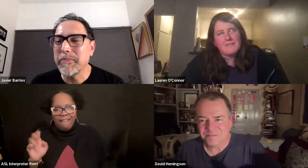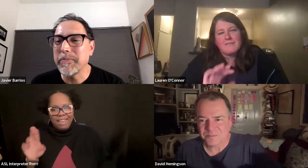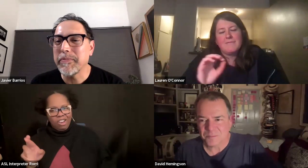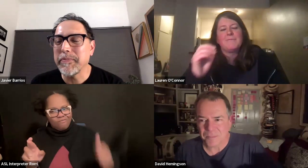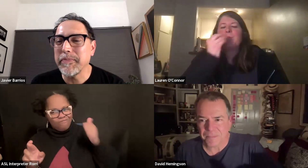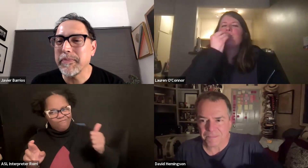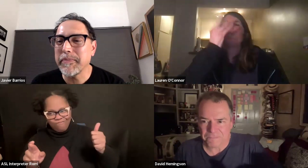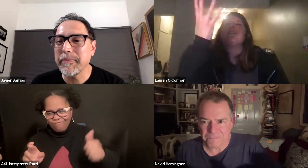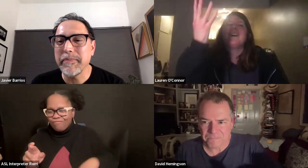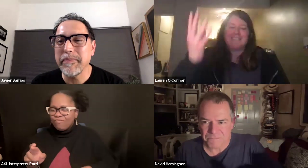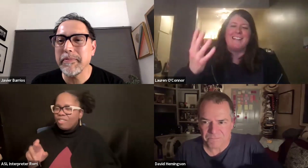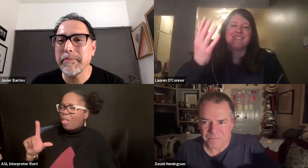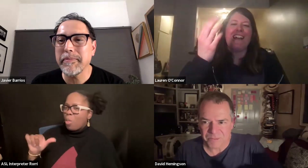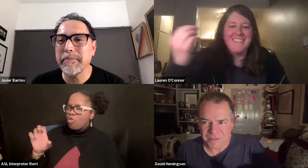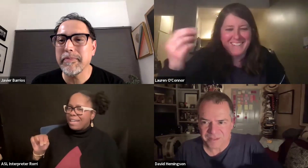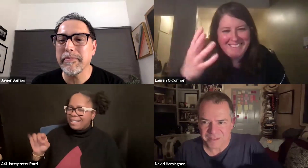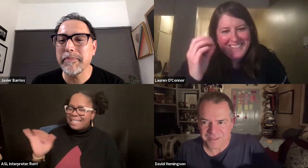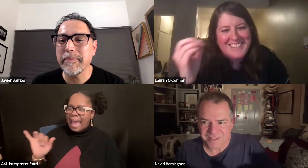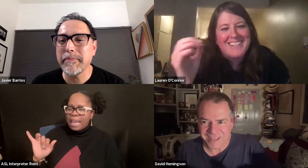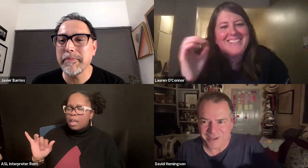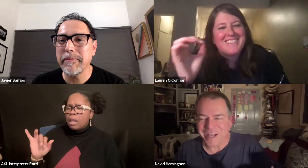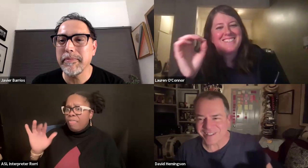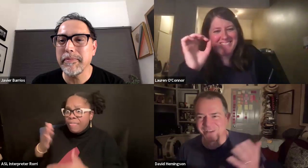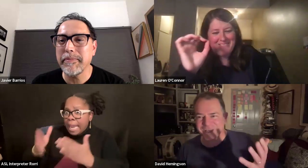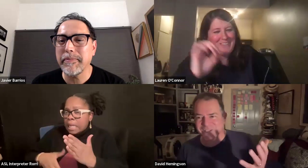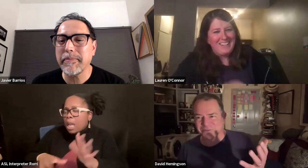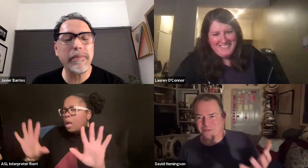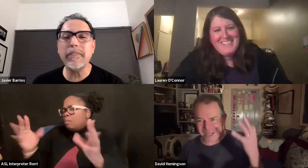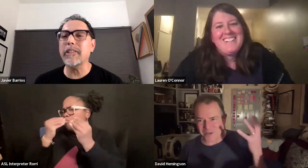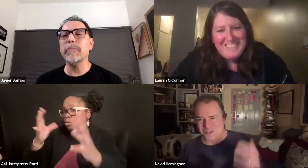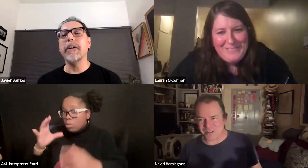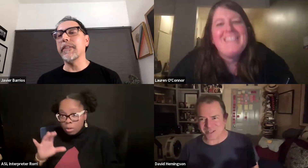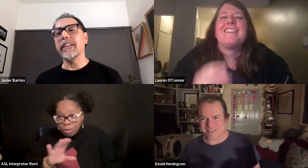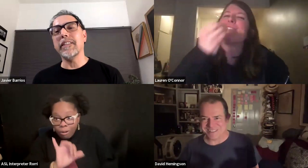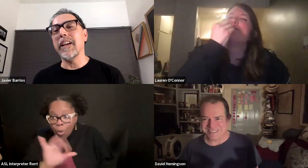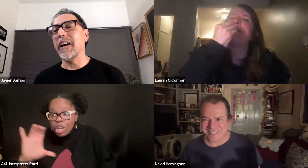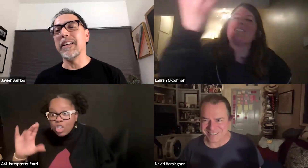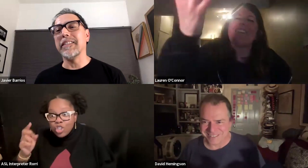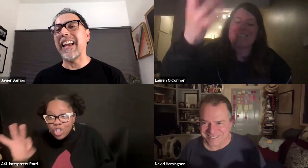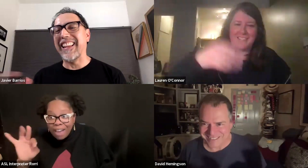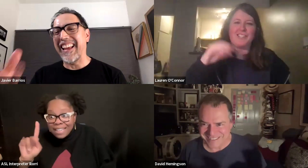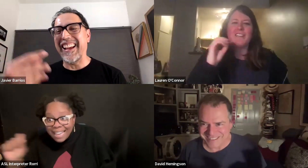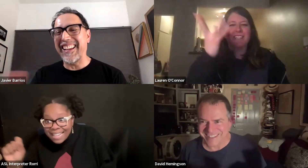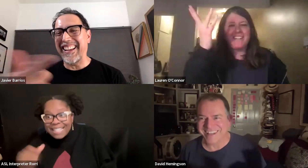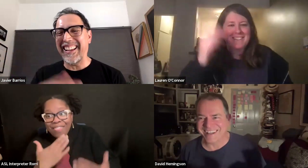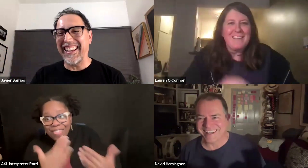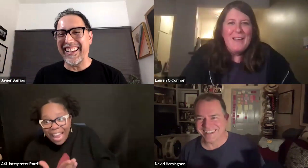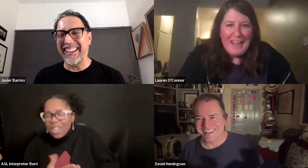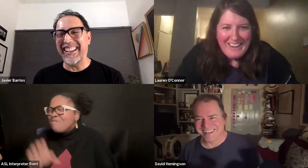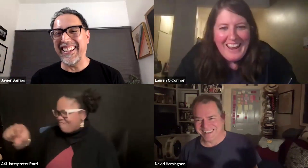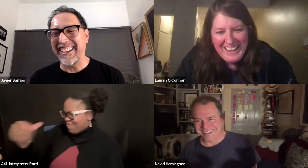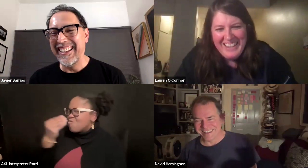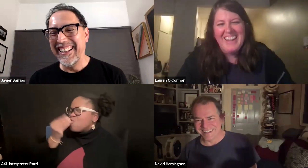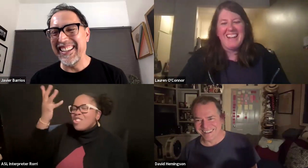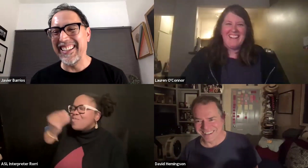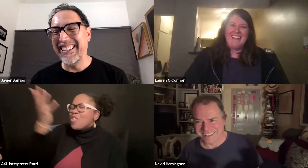like, as an ending, it's like, it's The chef's kiss from you. Thank you for the chef's yes, kiss. chef's kiss, chef's kiss.